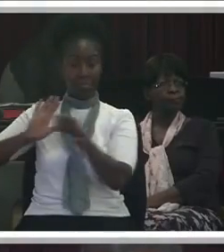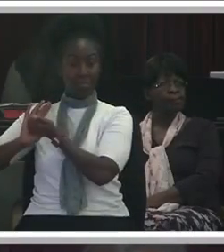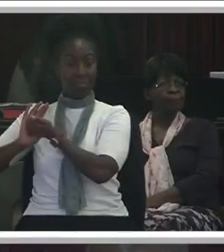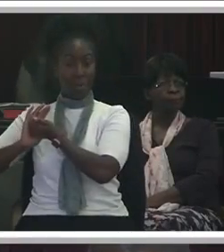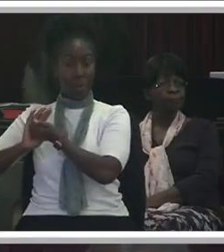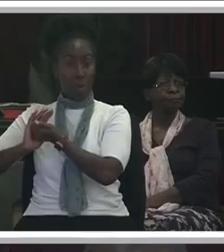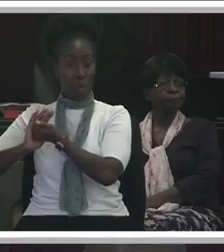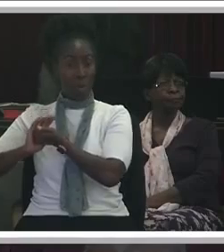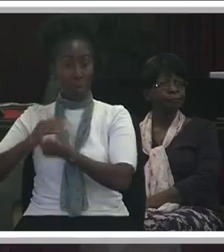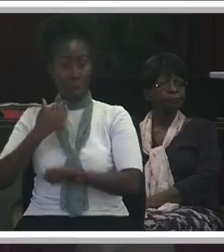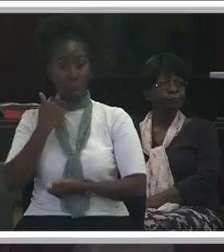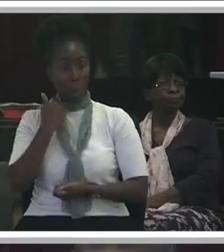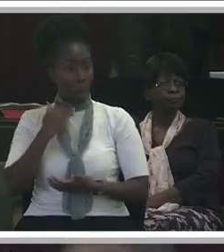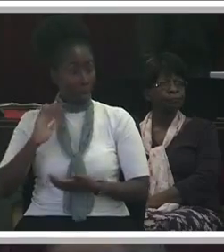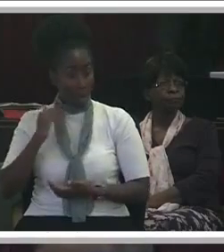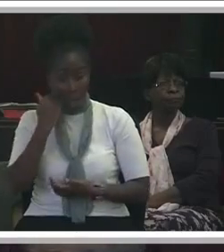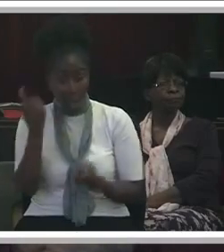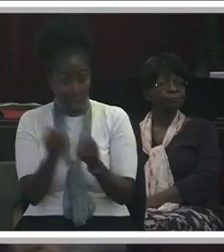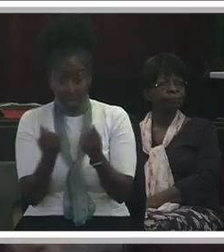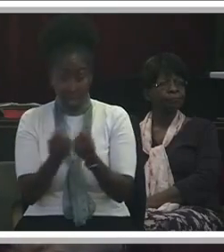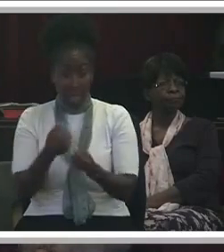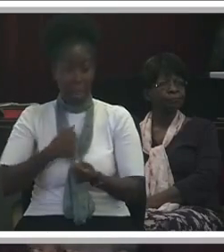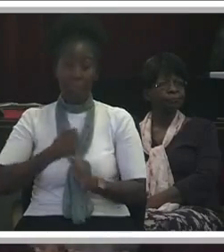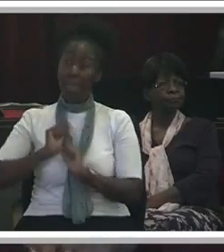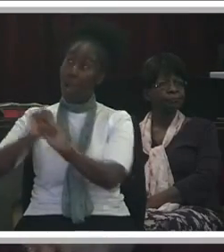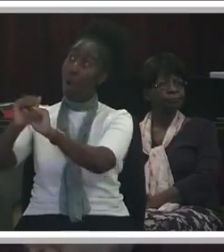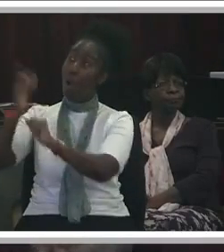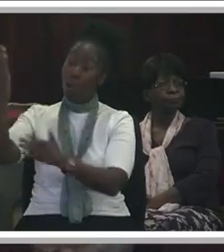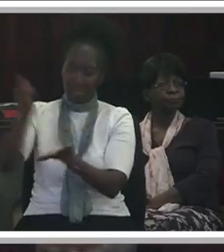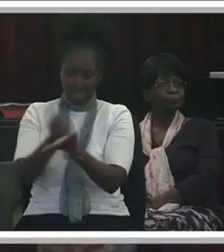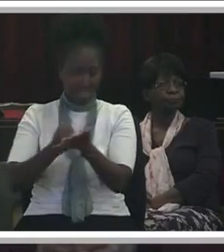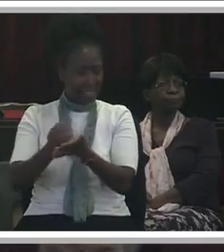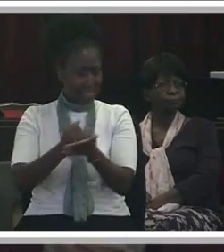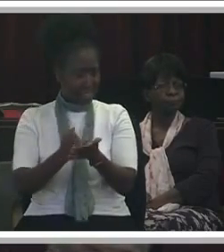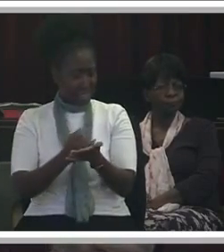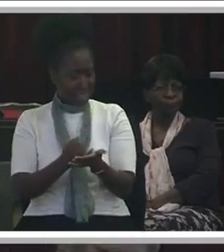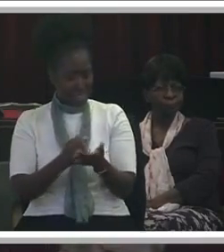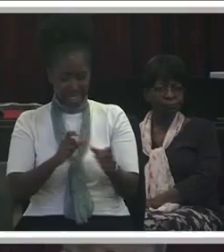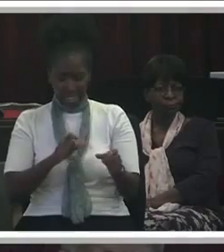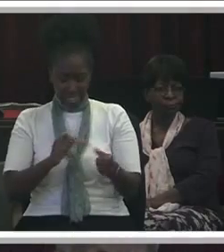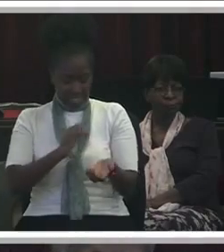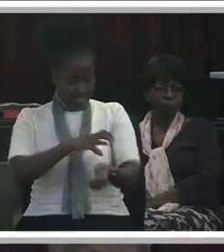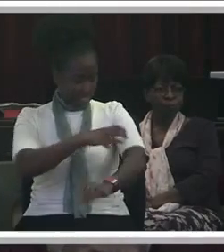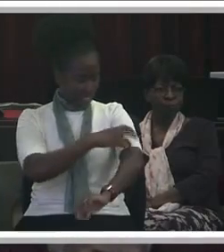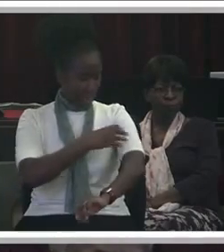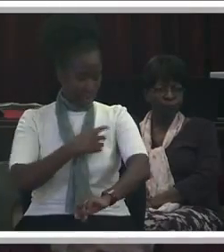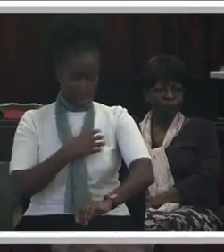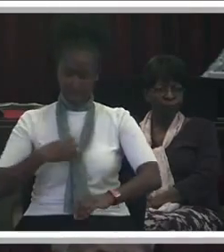All to him I owe. Sin has left a crimson stain. He washes